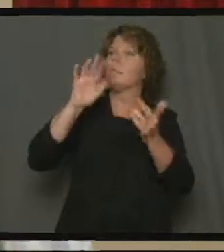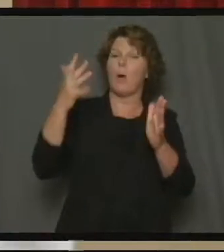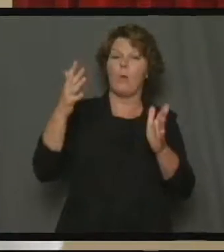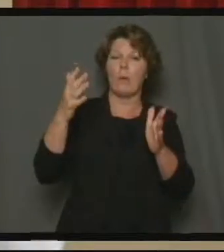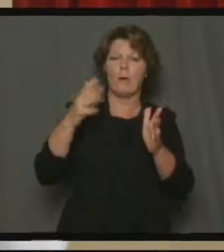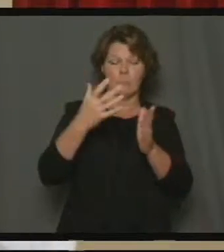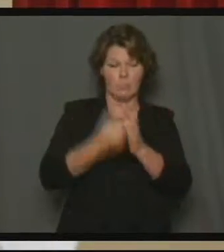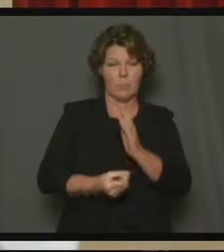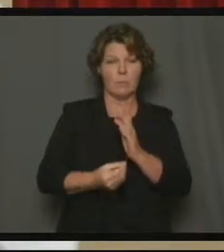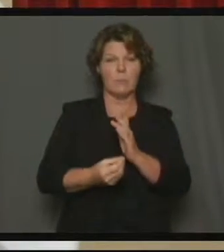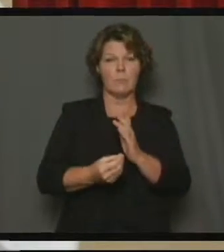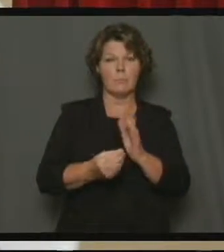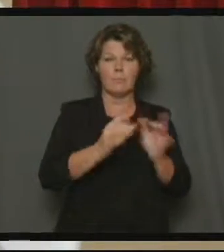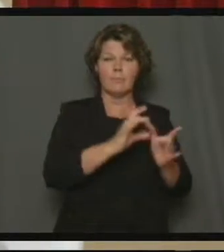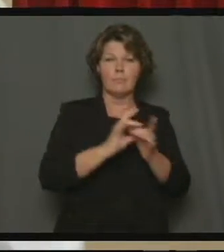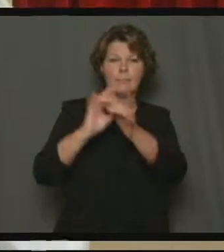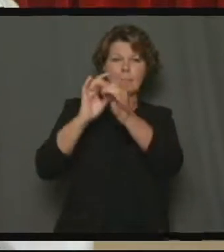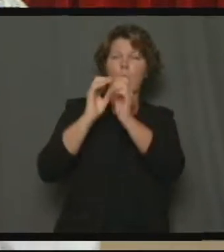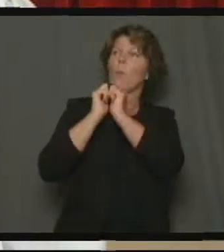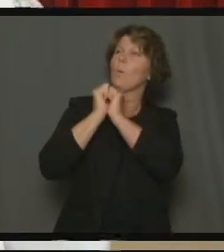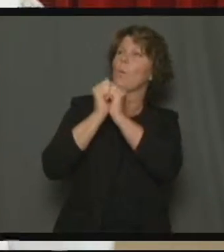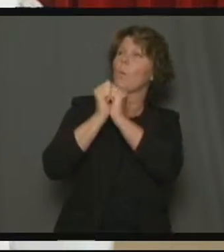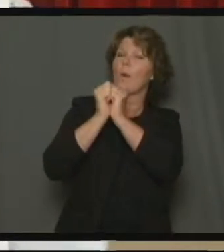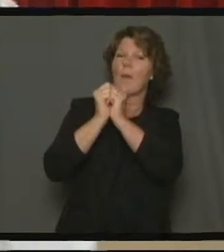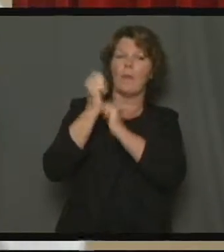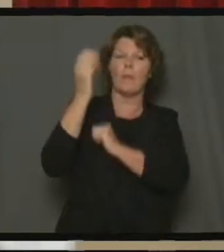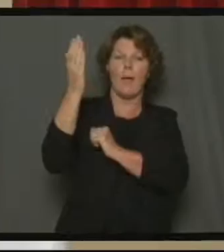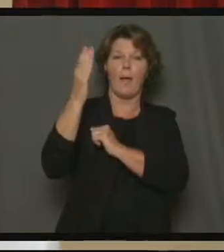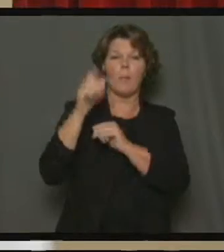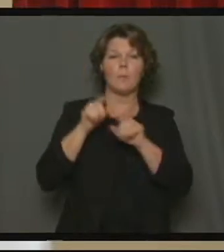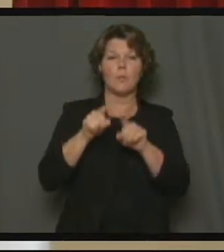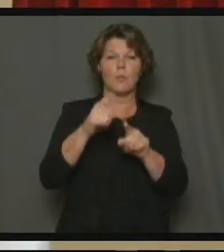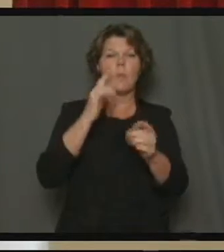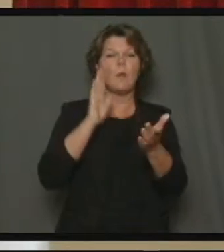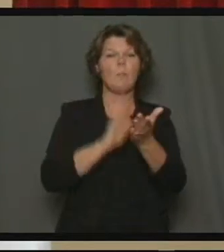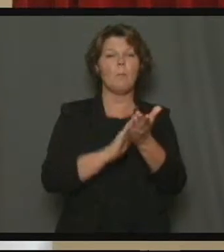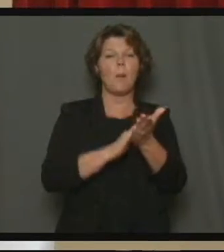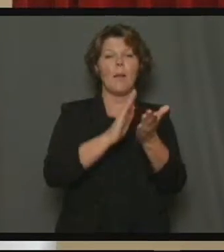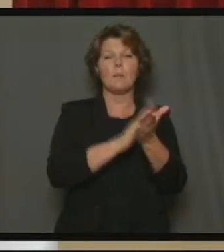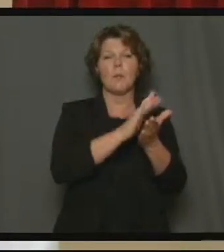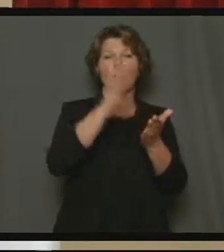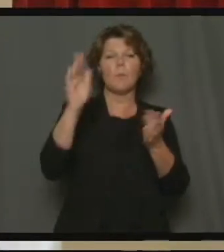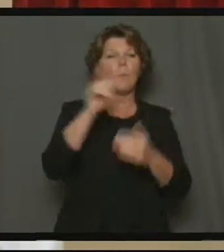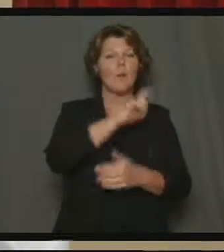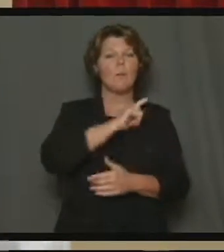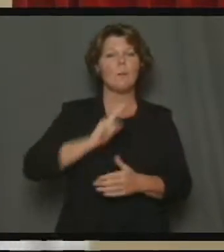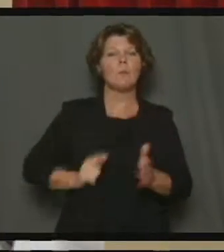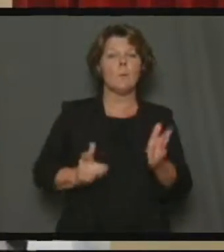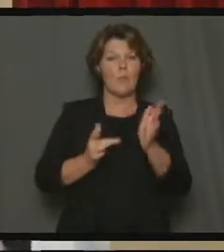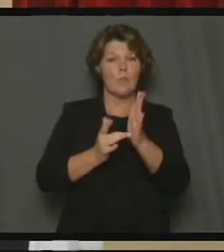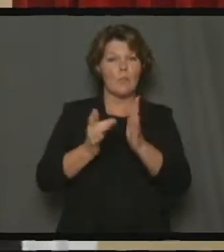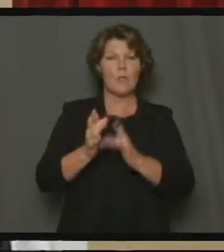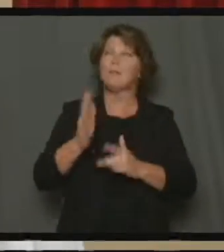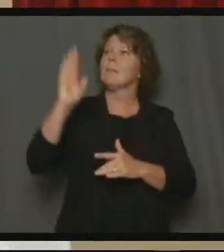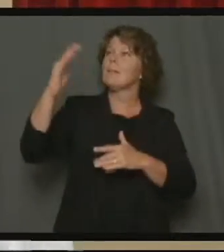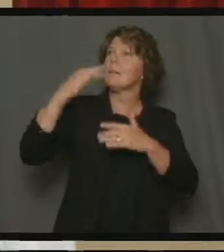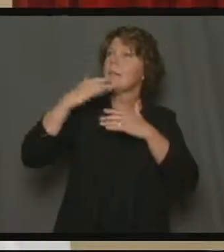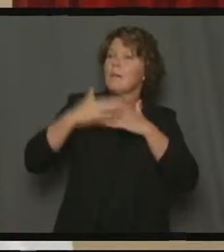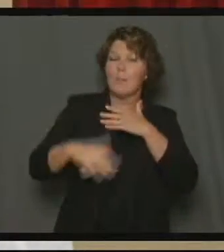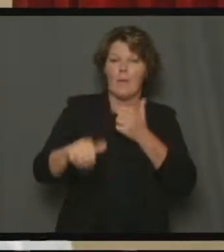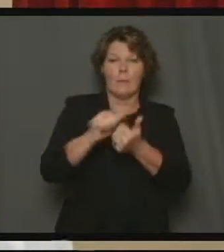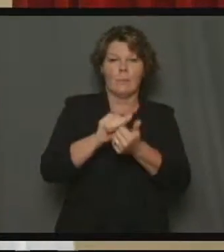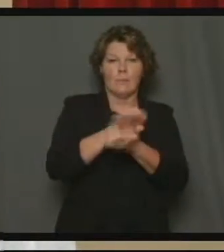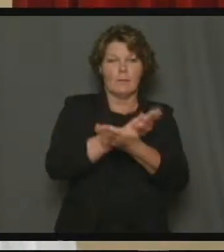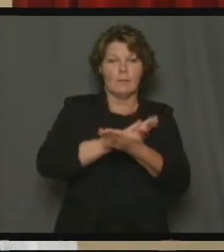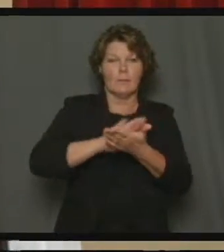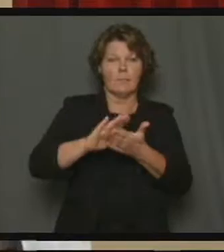are united with them in our praise and glory of the Lord Jesus, whose blood has washed all